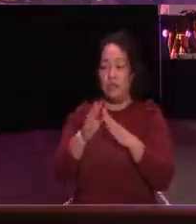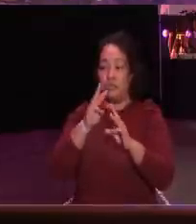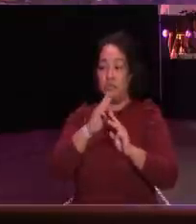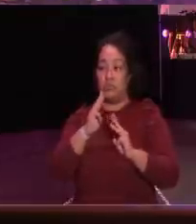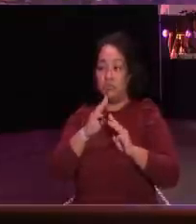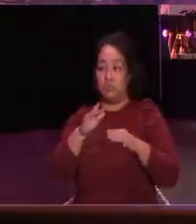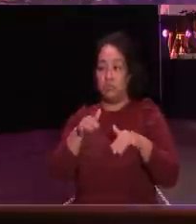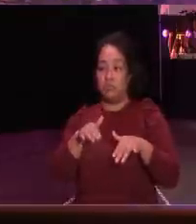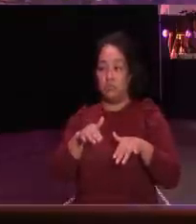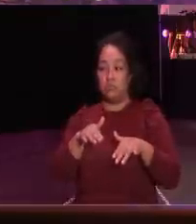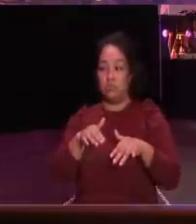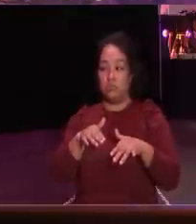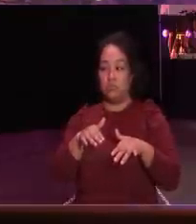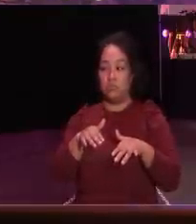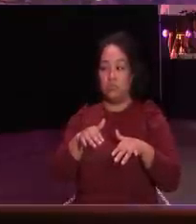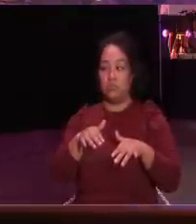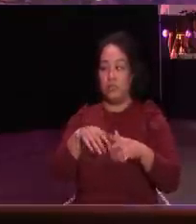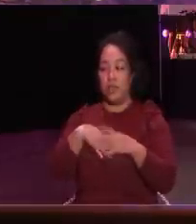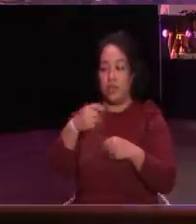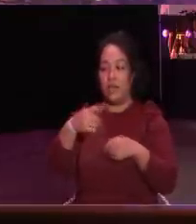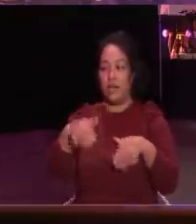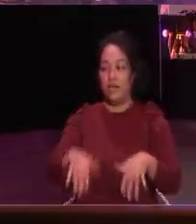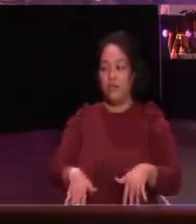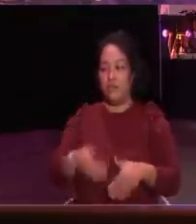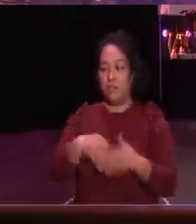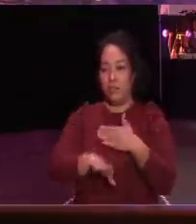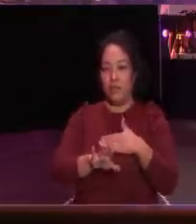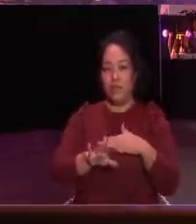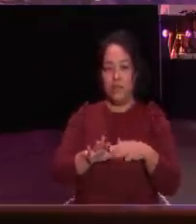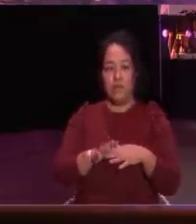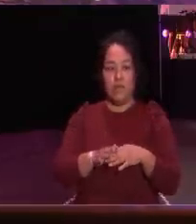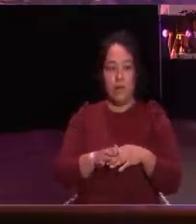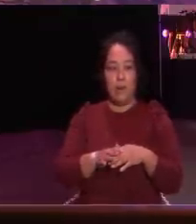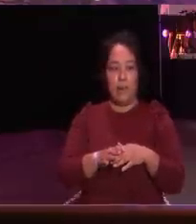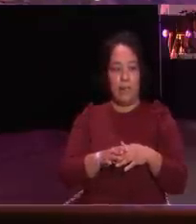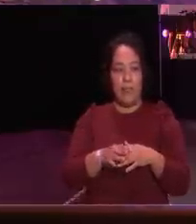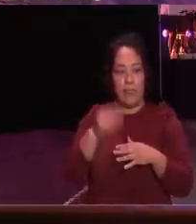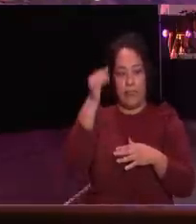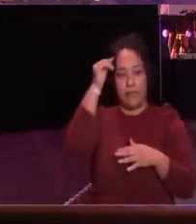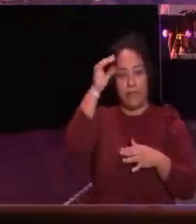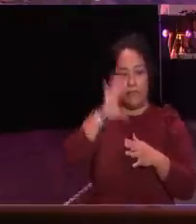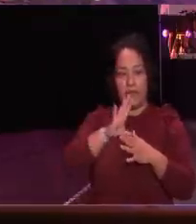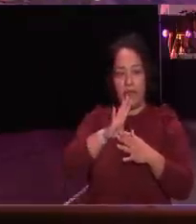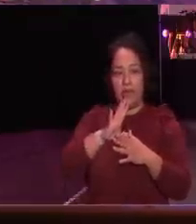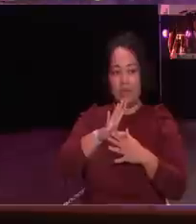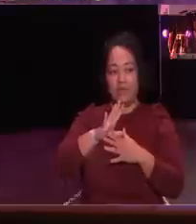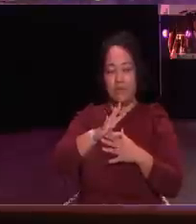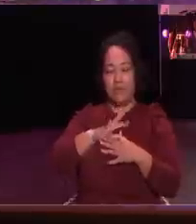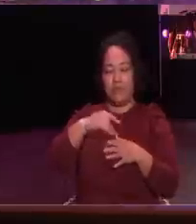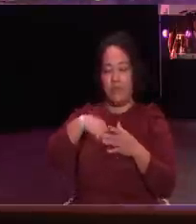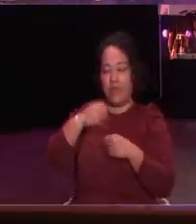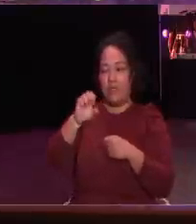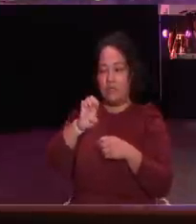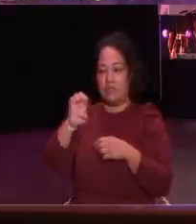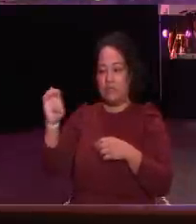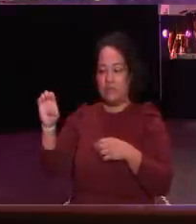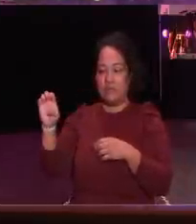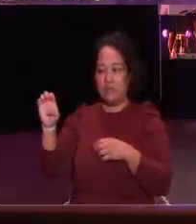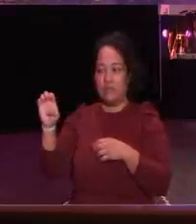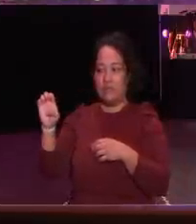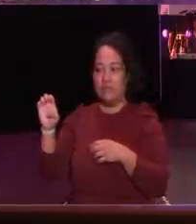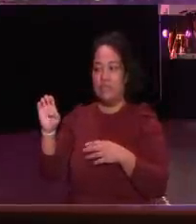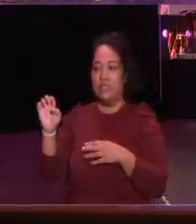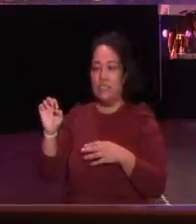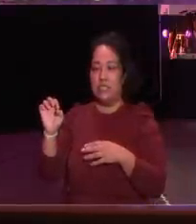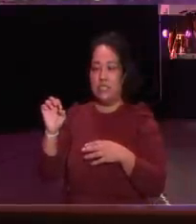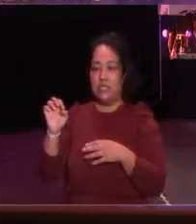waters issued out from under it. Y cuando el hombre salió hacia el oriente. And when the man went out to the east, llevaba un cordel en su mano. He